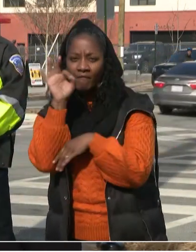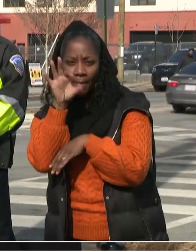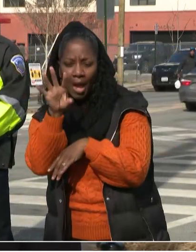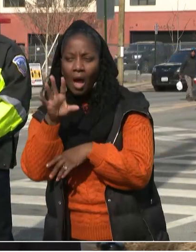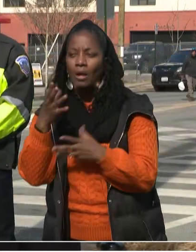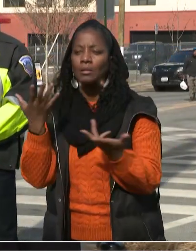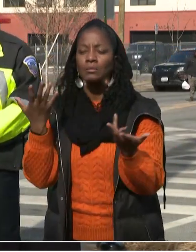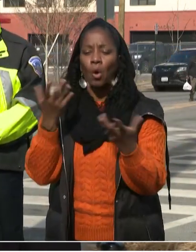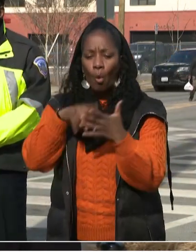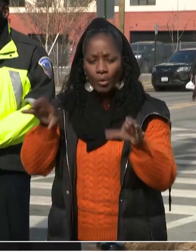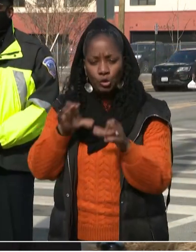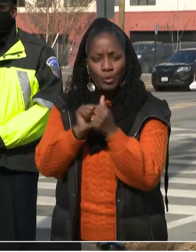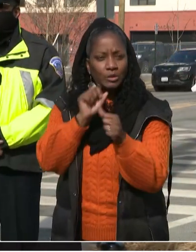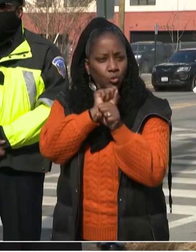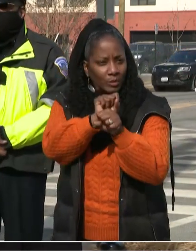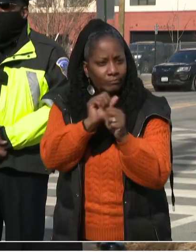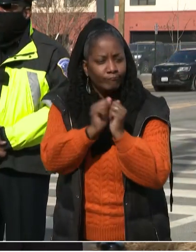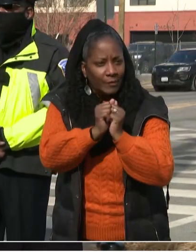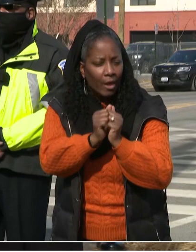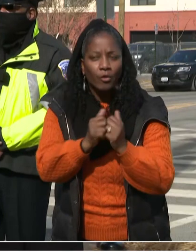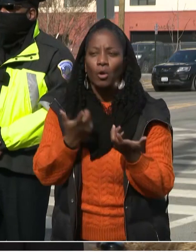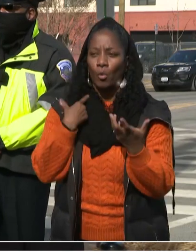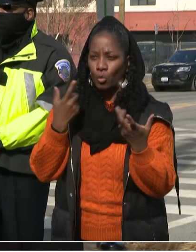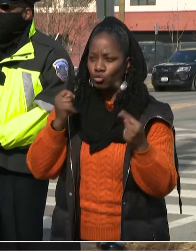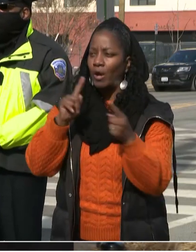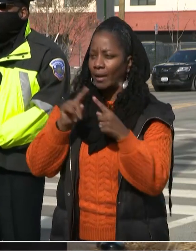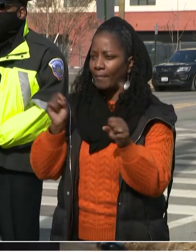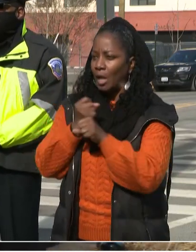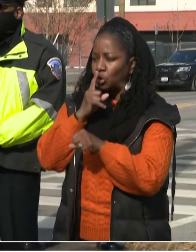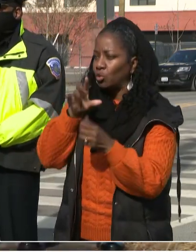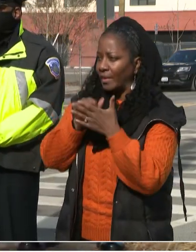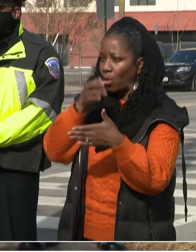together, we'll work on a way to do that.